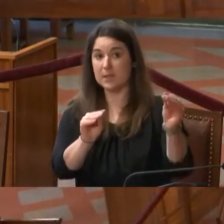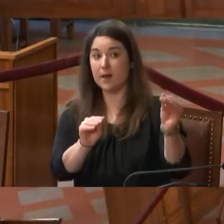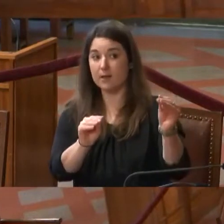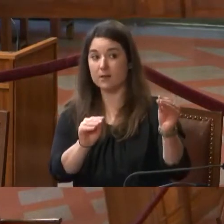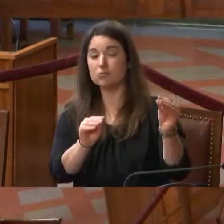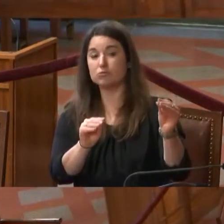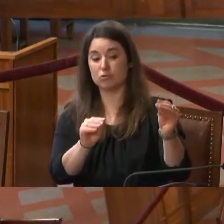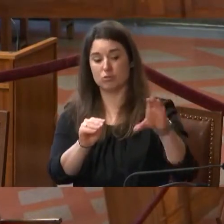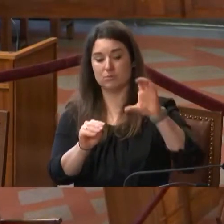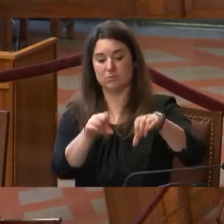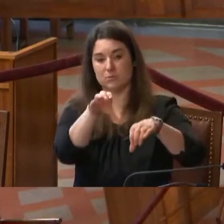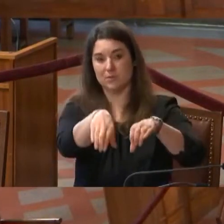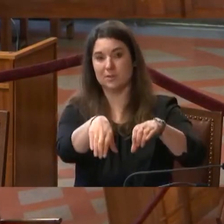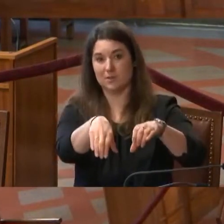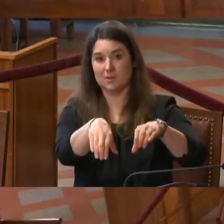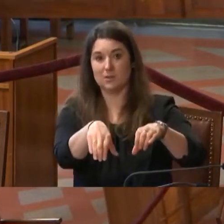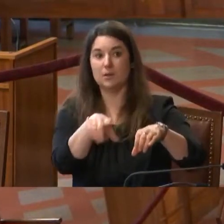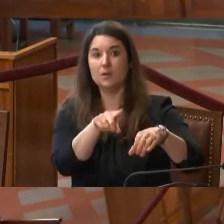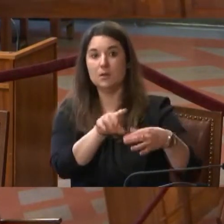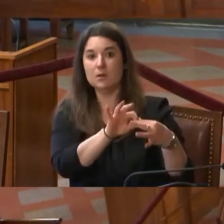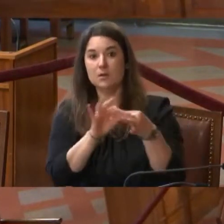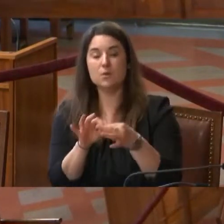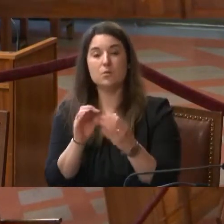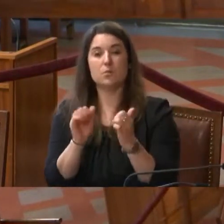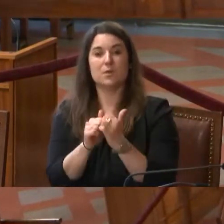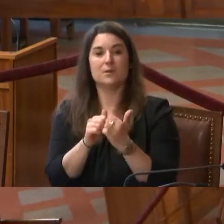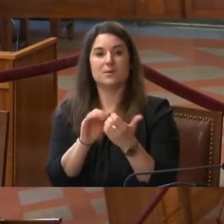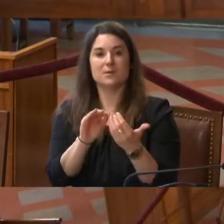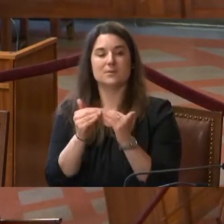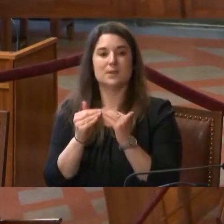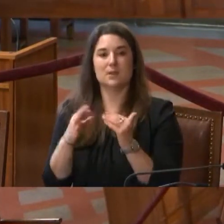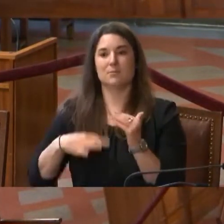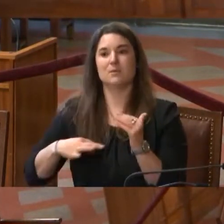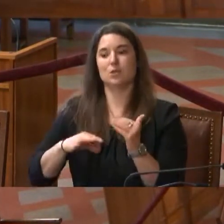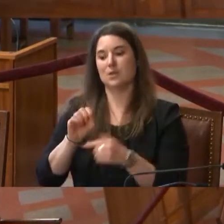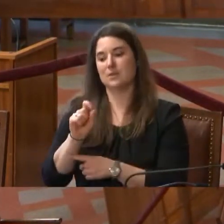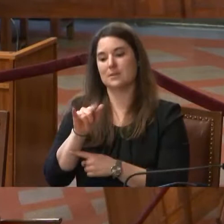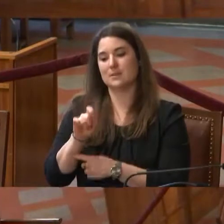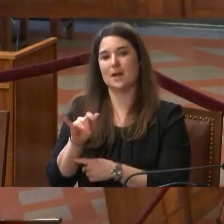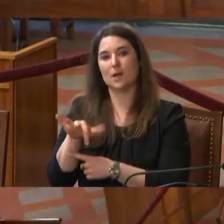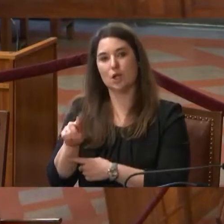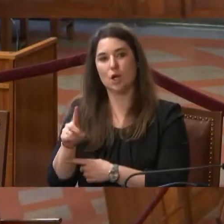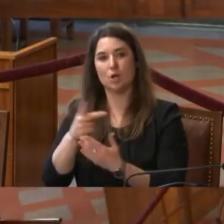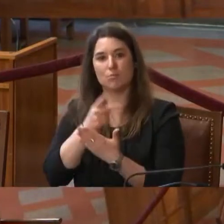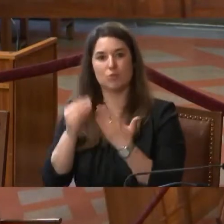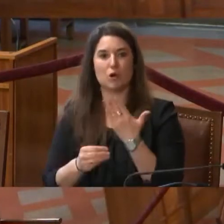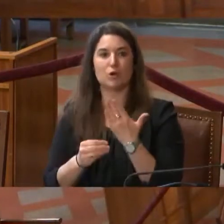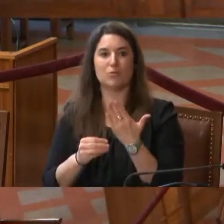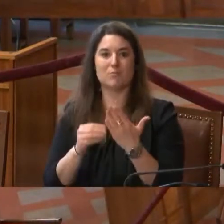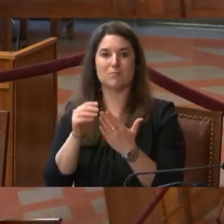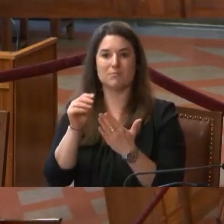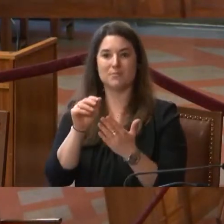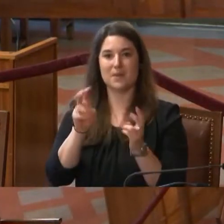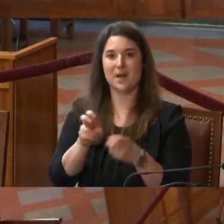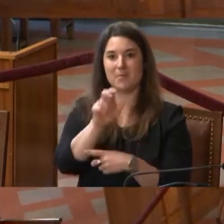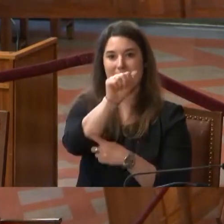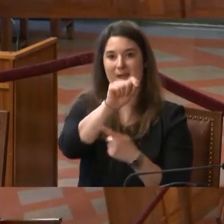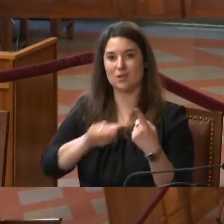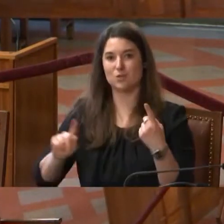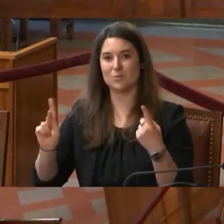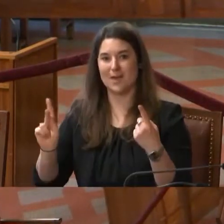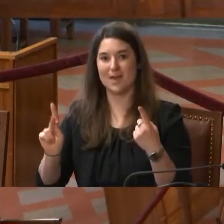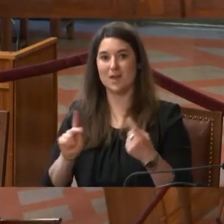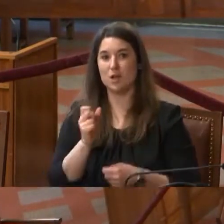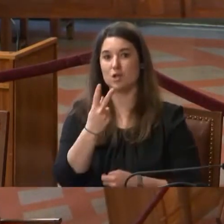adjoining property owners in conjunction with the City of Pittsburgh Side Yard Program, item A through K.